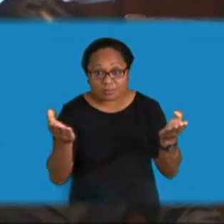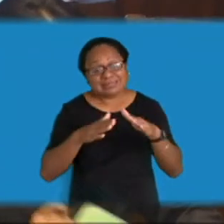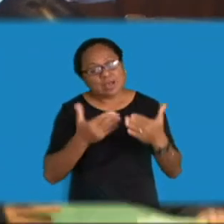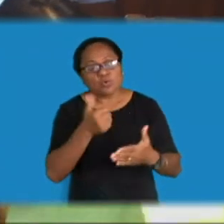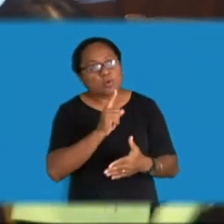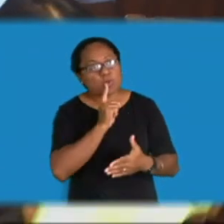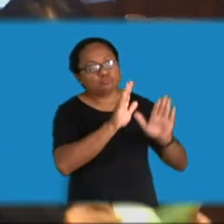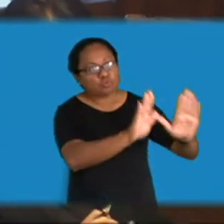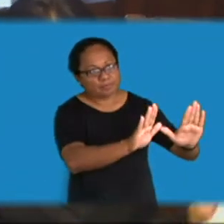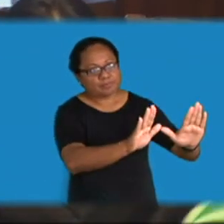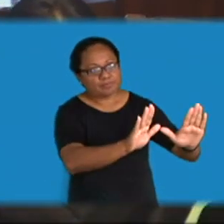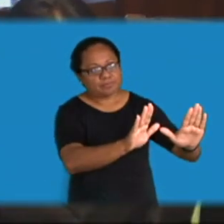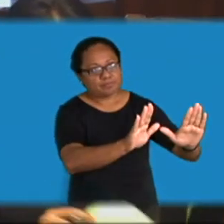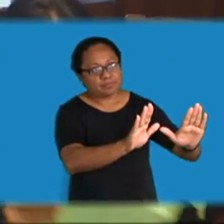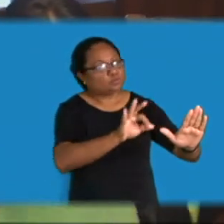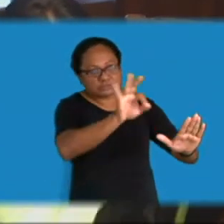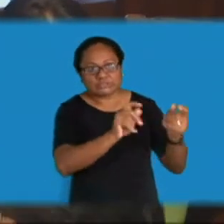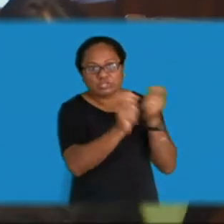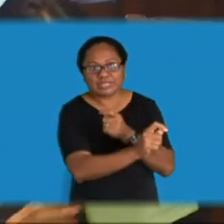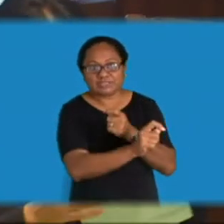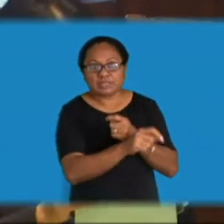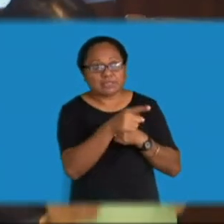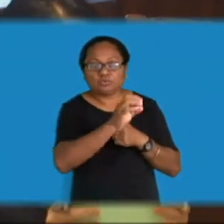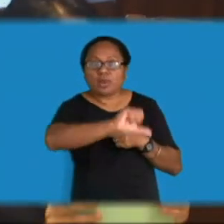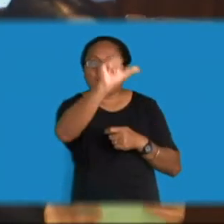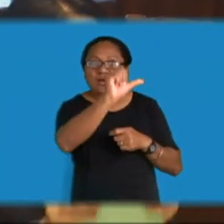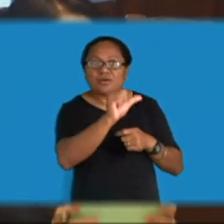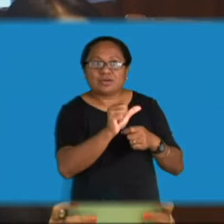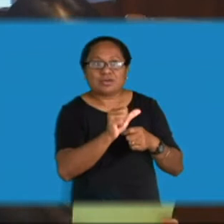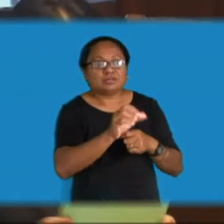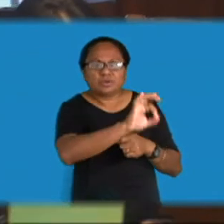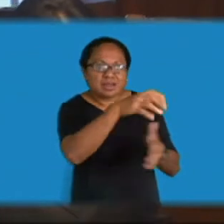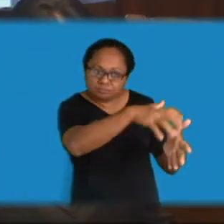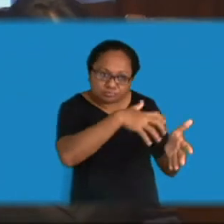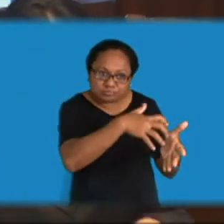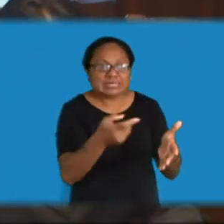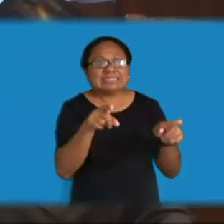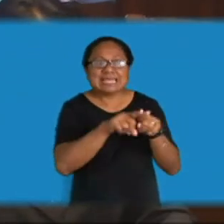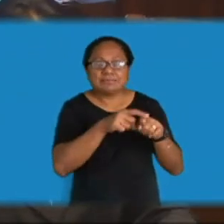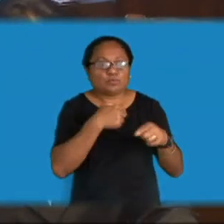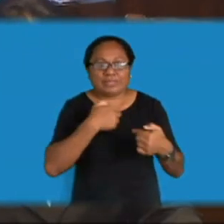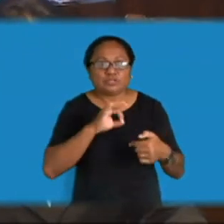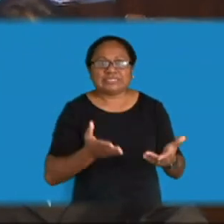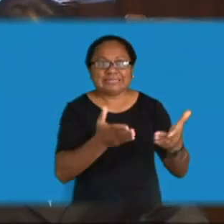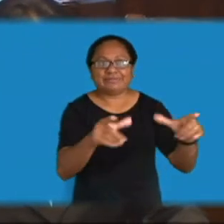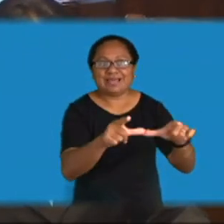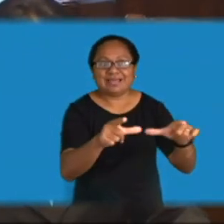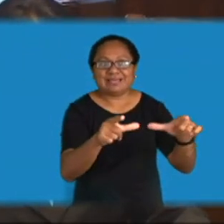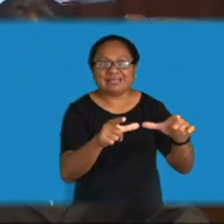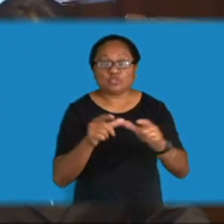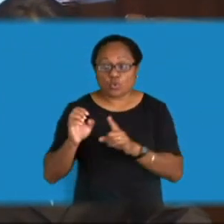order is still in force and no license for extraction has been issued. The environmental impacts assessment